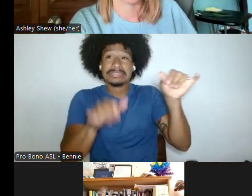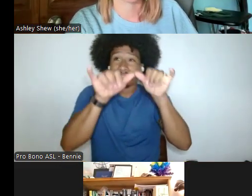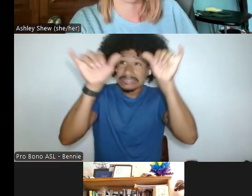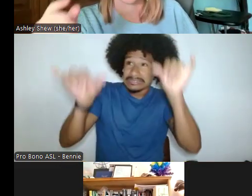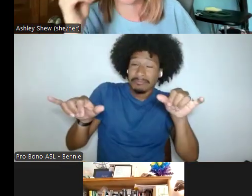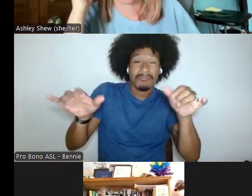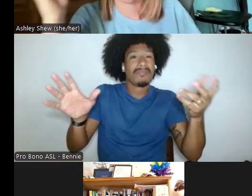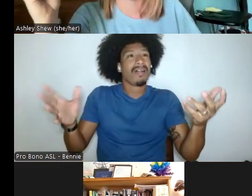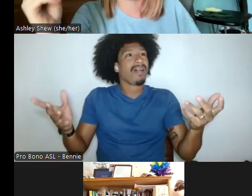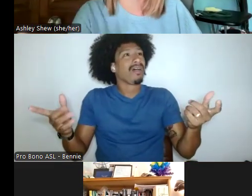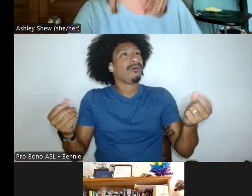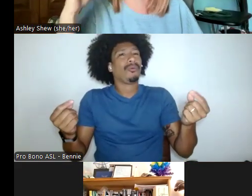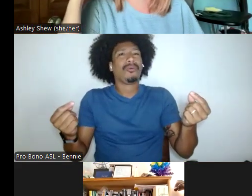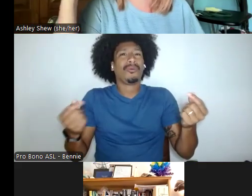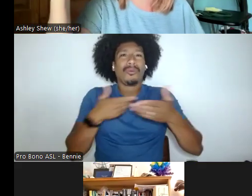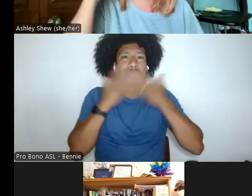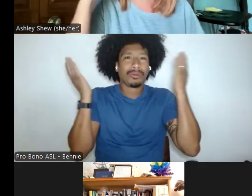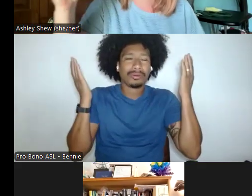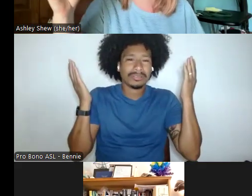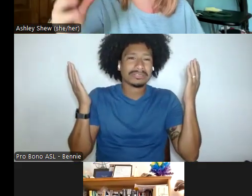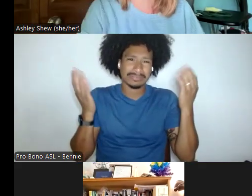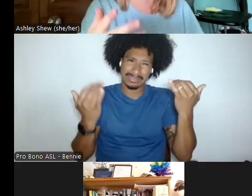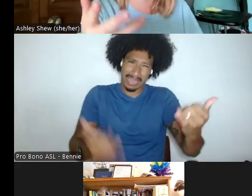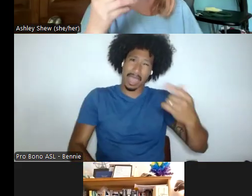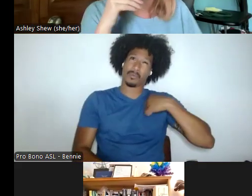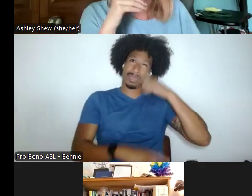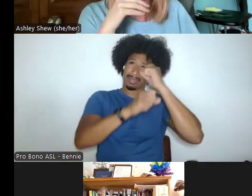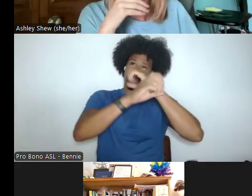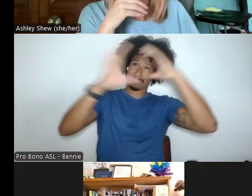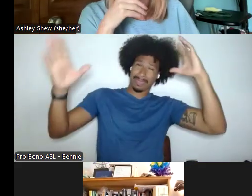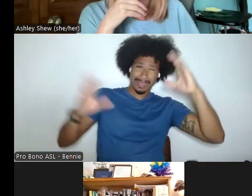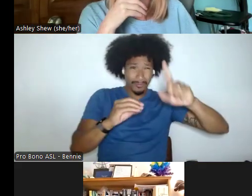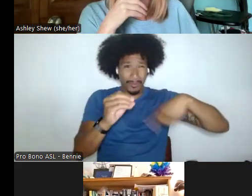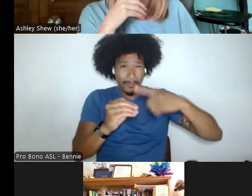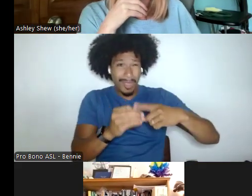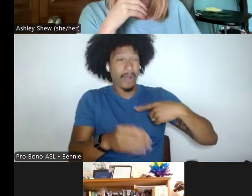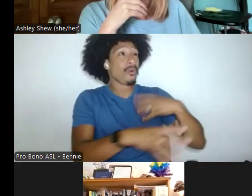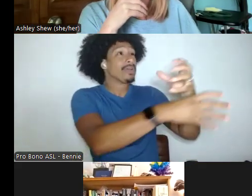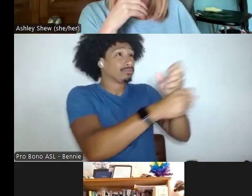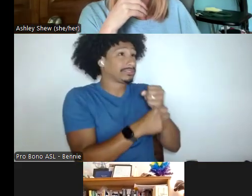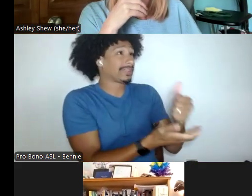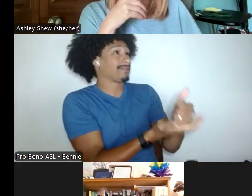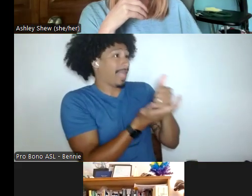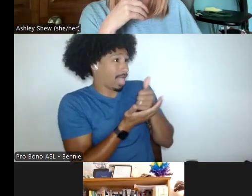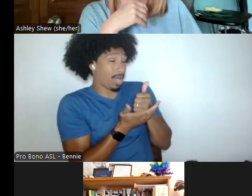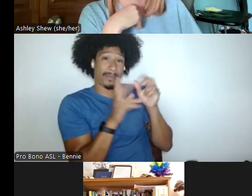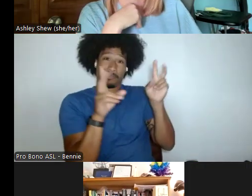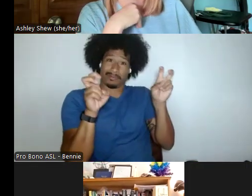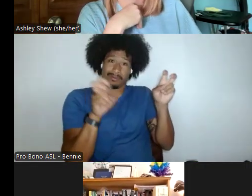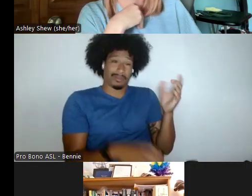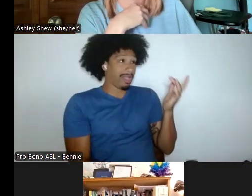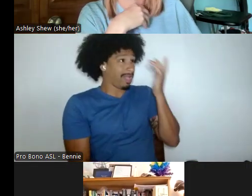have certain parts that are managed and owned in the context of um,